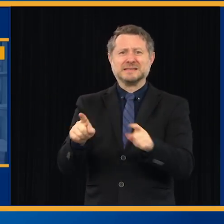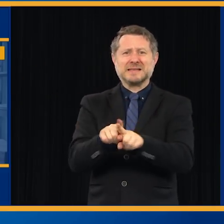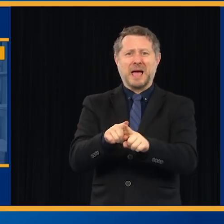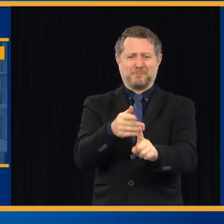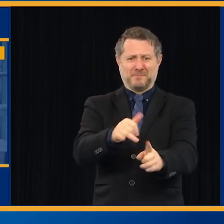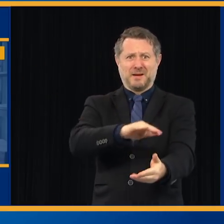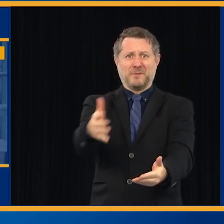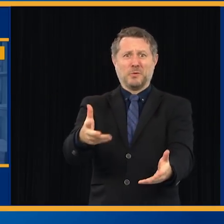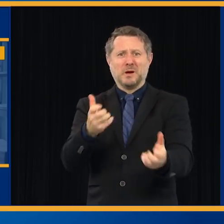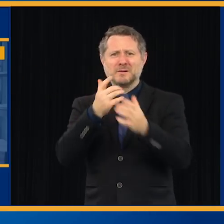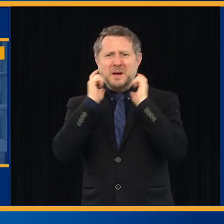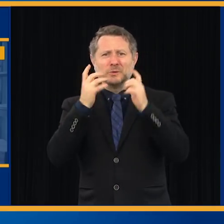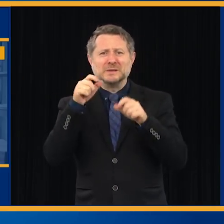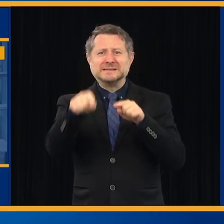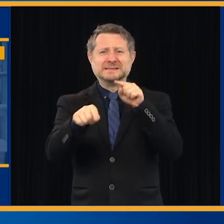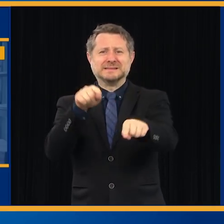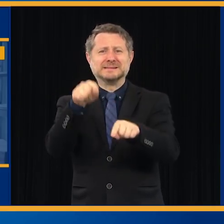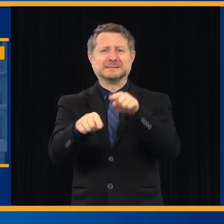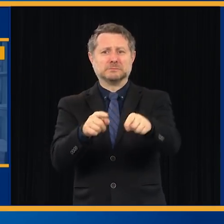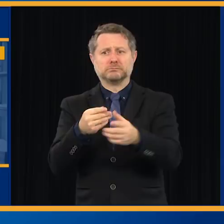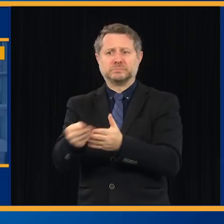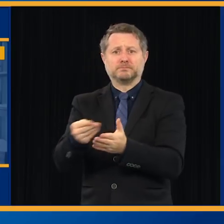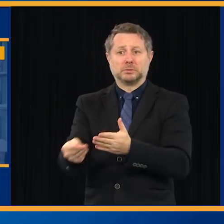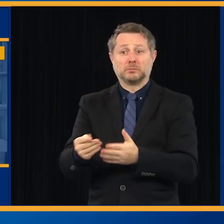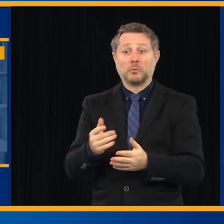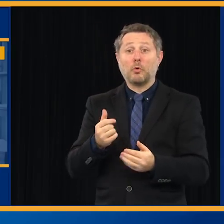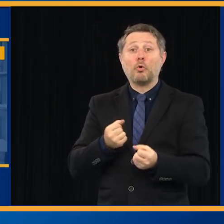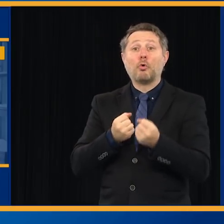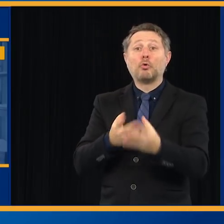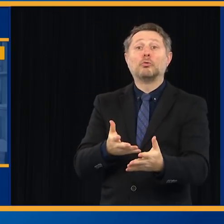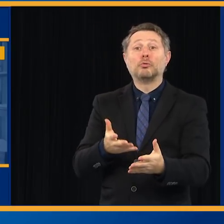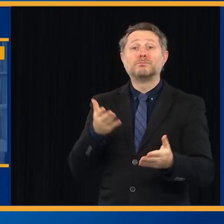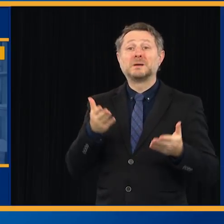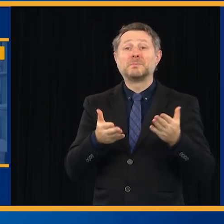same vendor. We literally wound up bidding up the price.